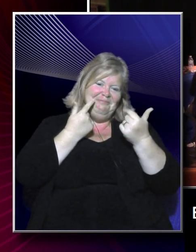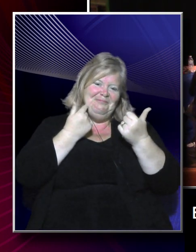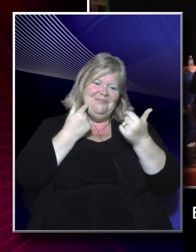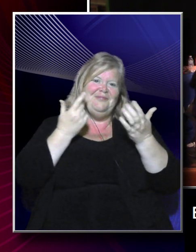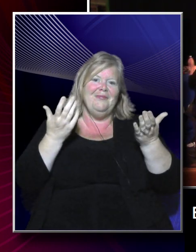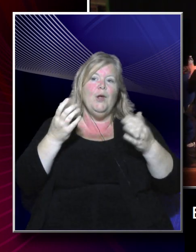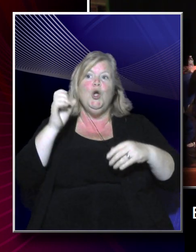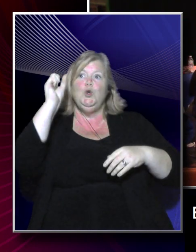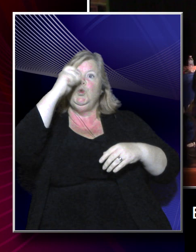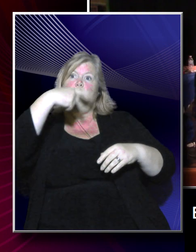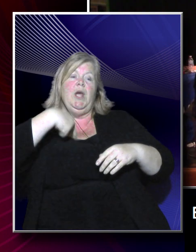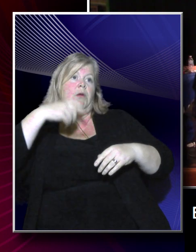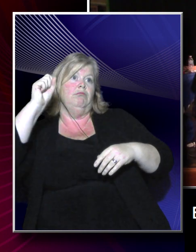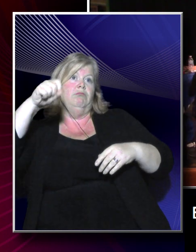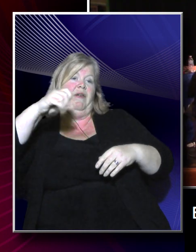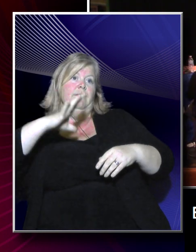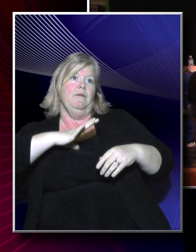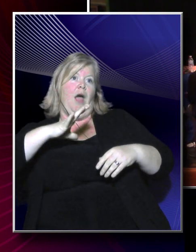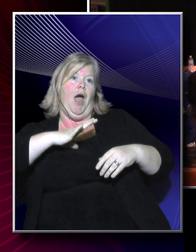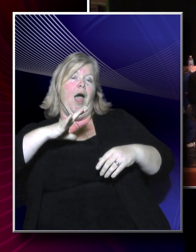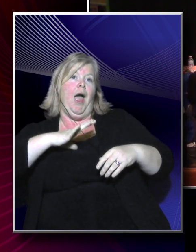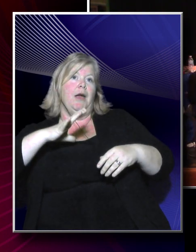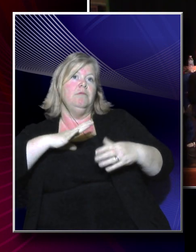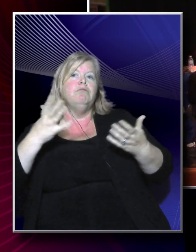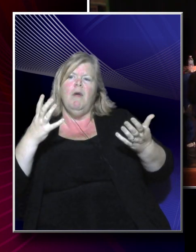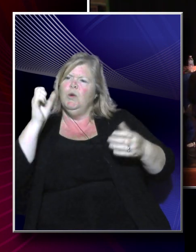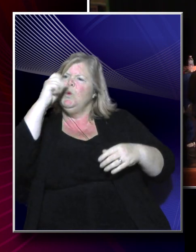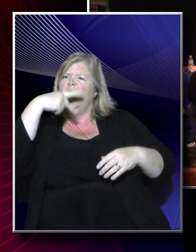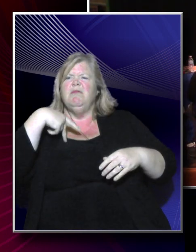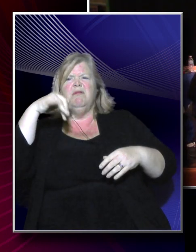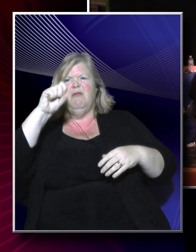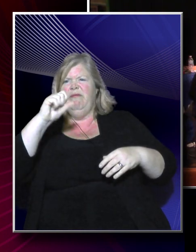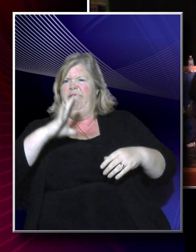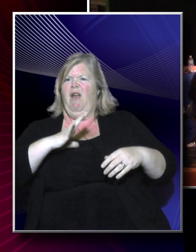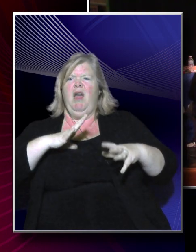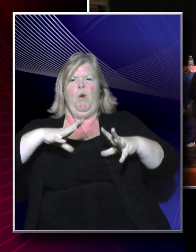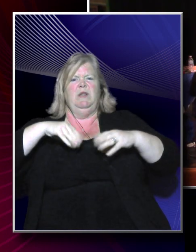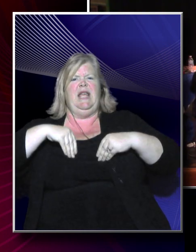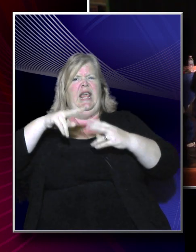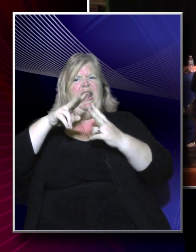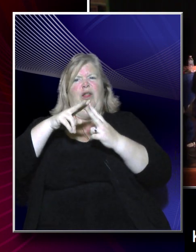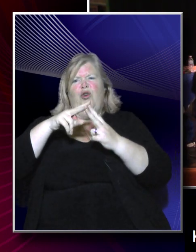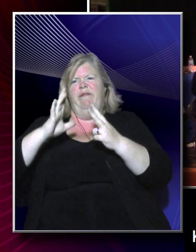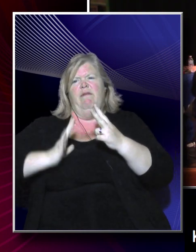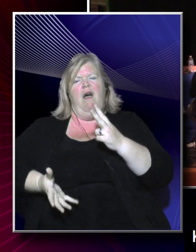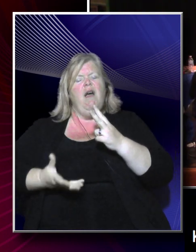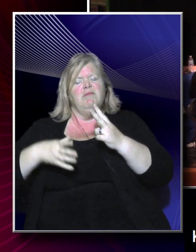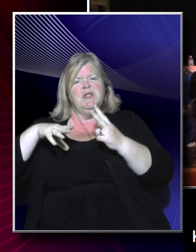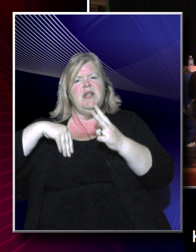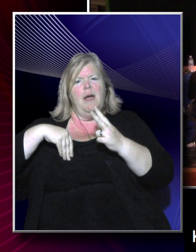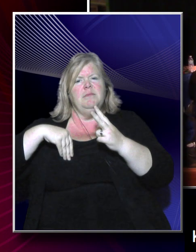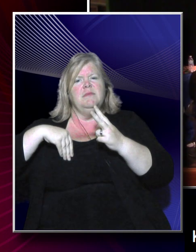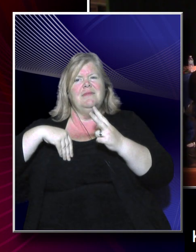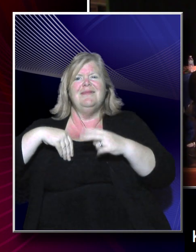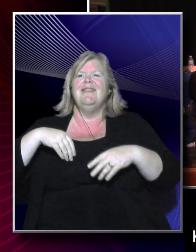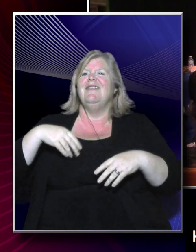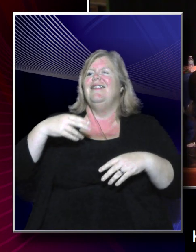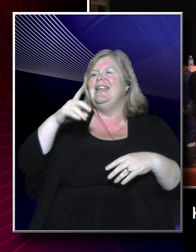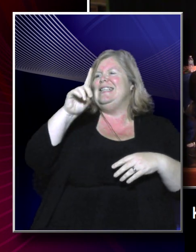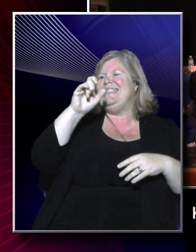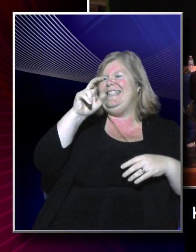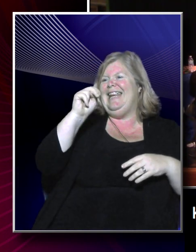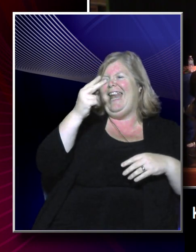This is Suke, Any yes. chance I'm sorry, Sue Kay, go ahead. This is Suke, yes, I would take either. Yes. Yeah, and I echo that